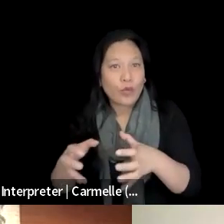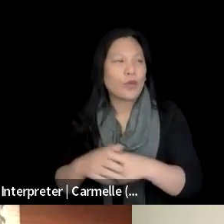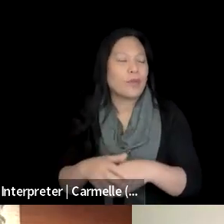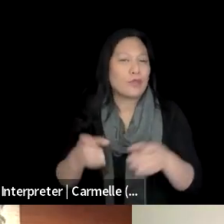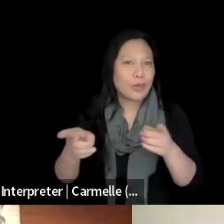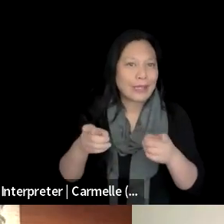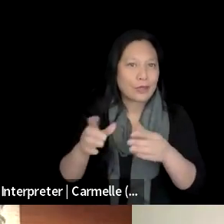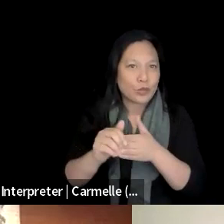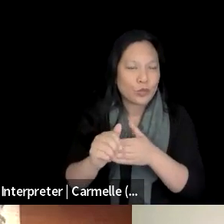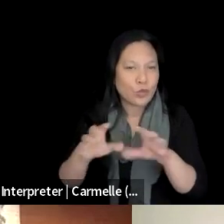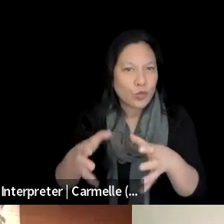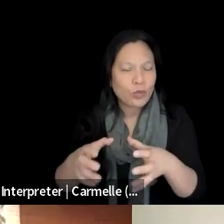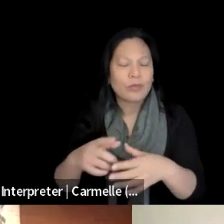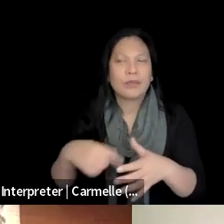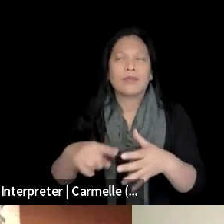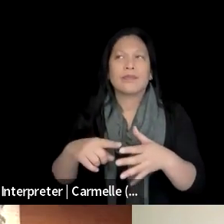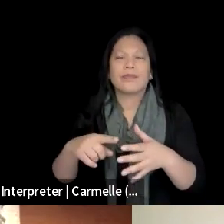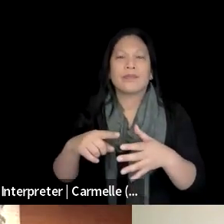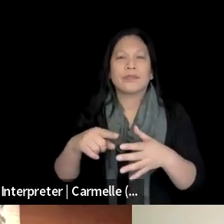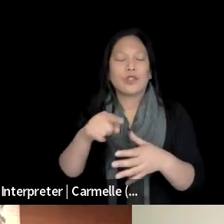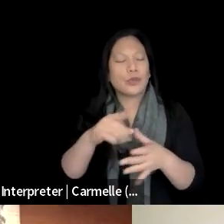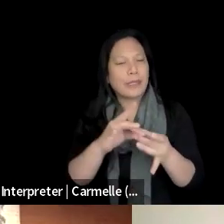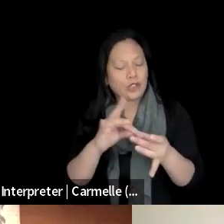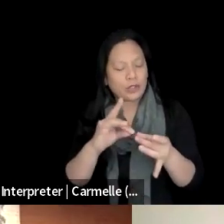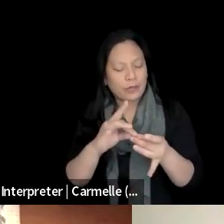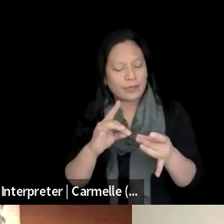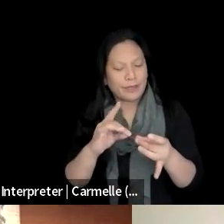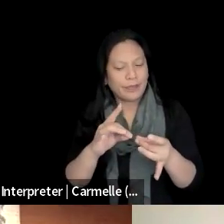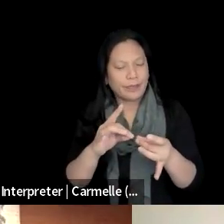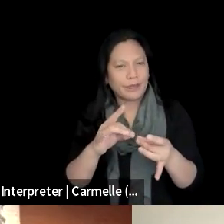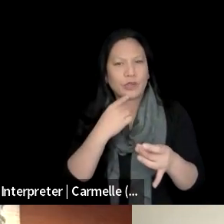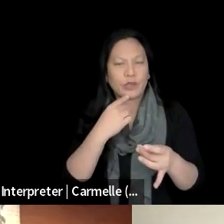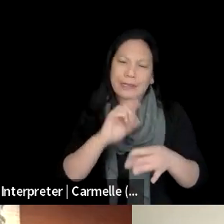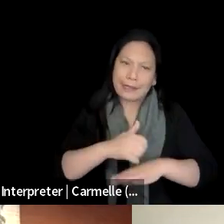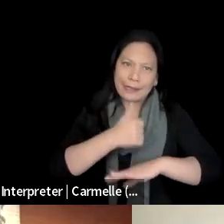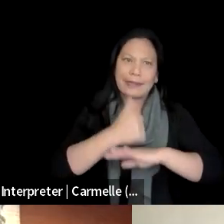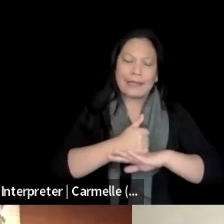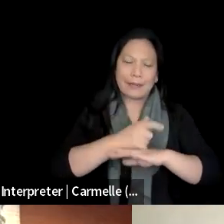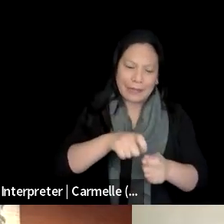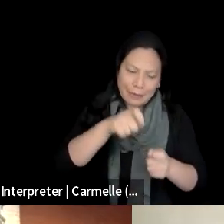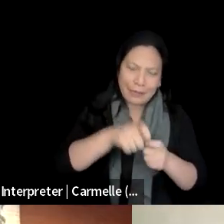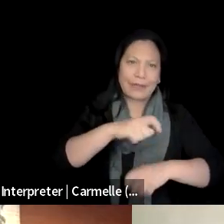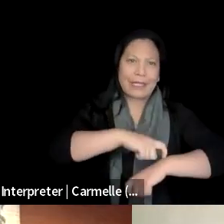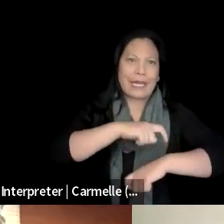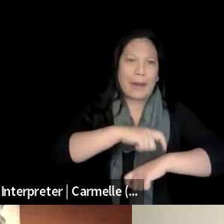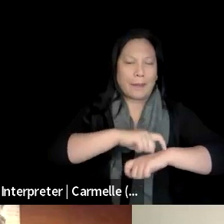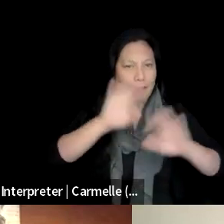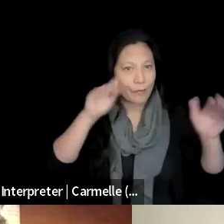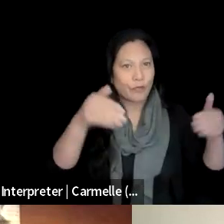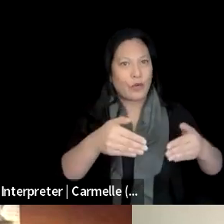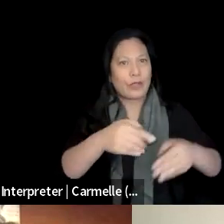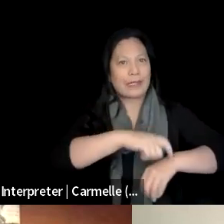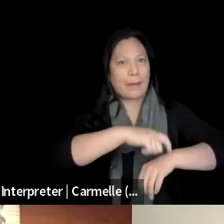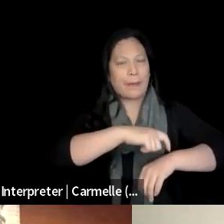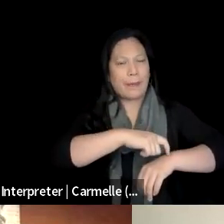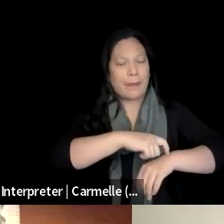around the dedicating time. You know, we could spend a year talking about time in the theater.